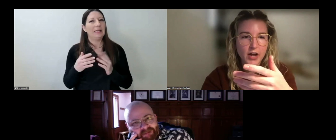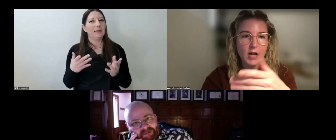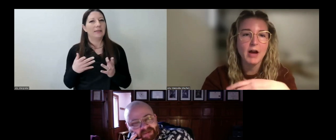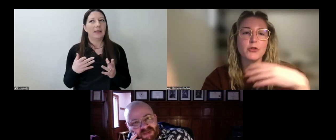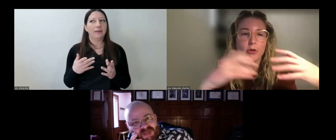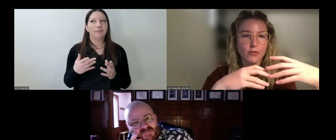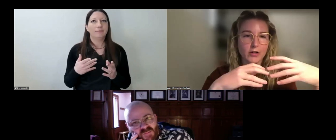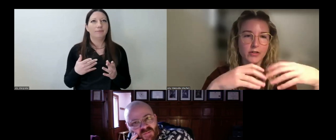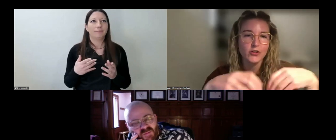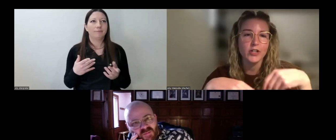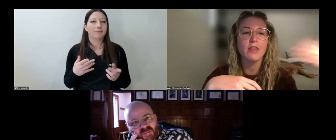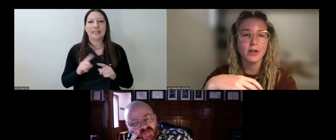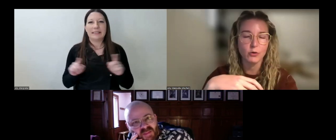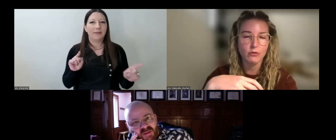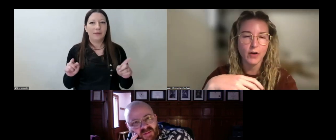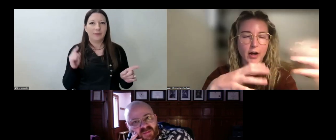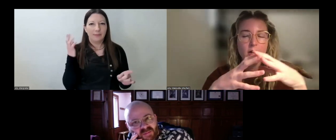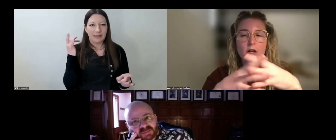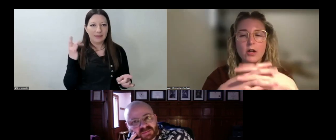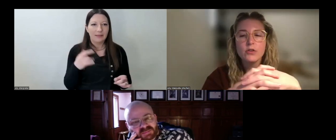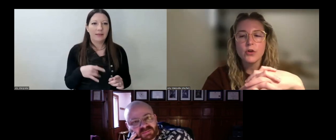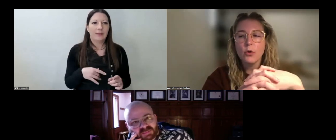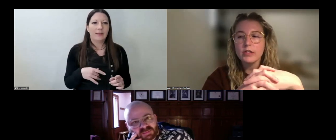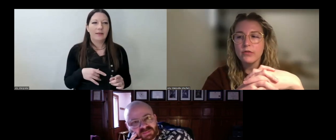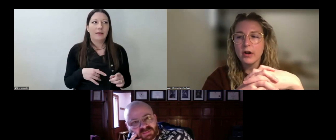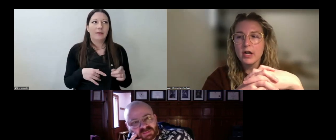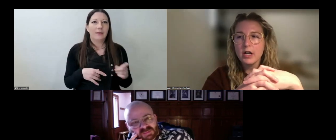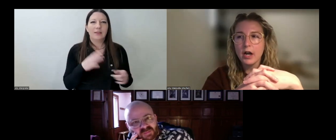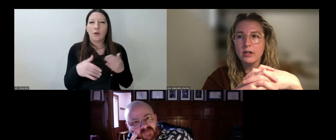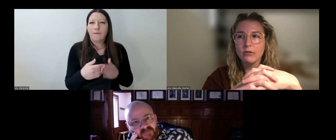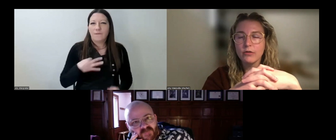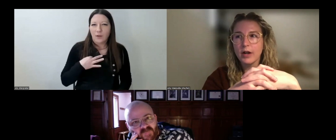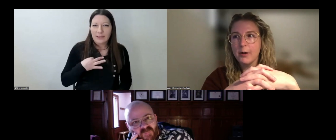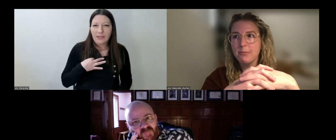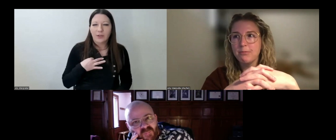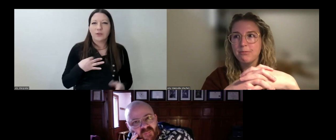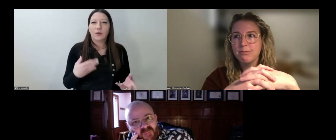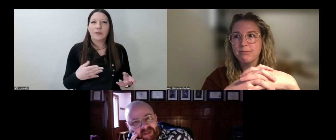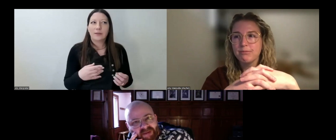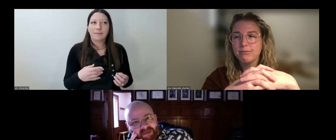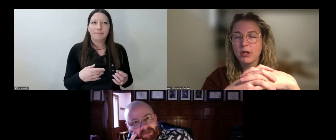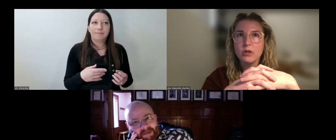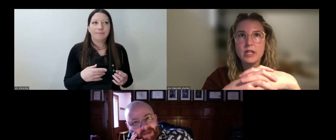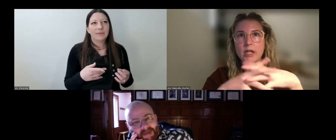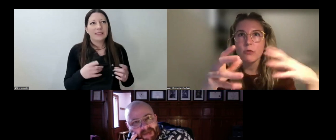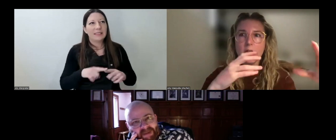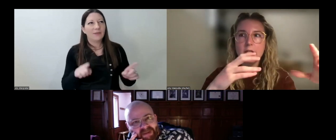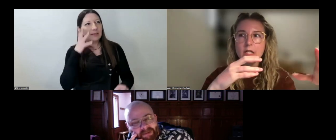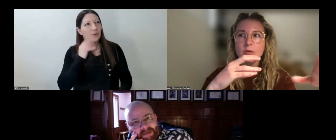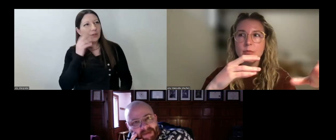at the time, have to go to the fire station and then go to the fire. So it's a very kind of, I don't want to say